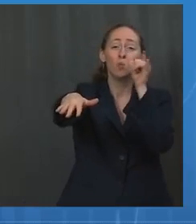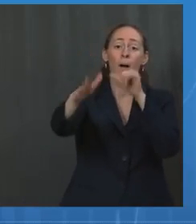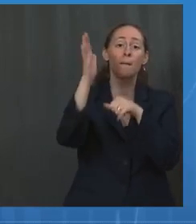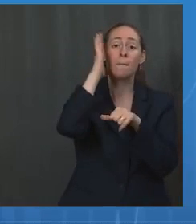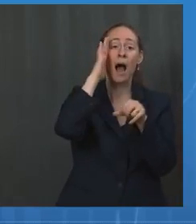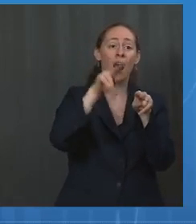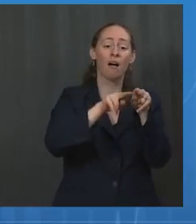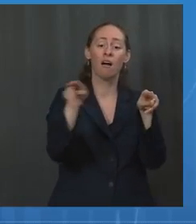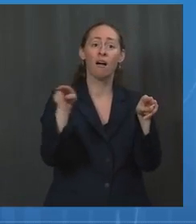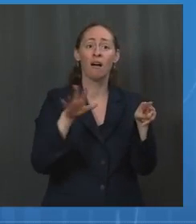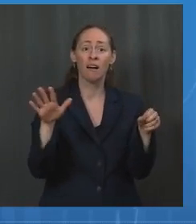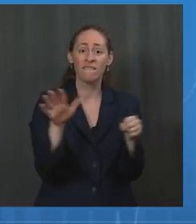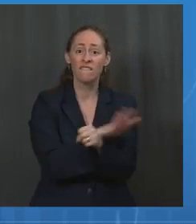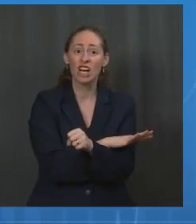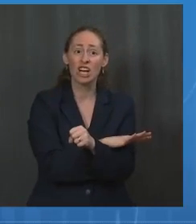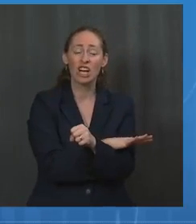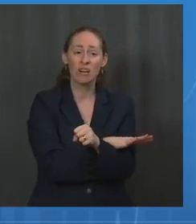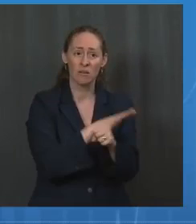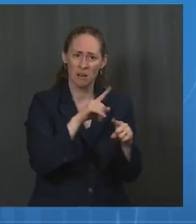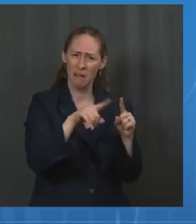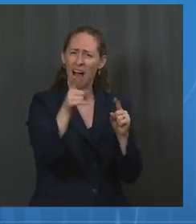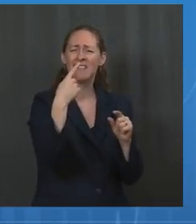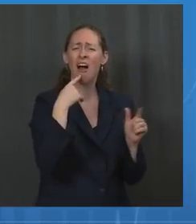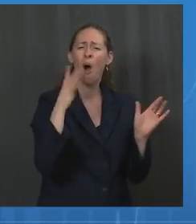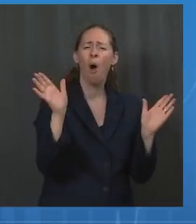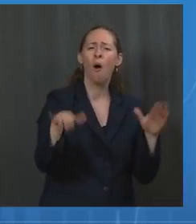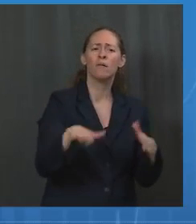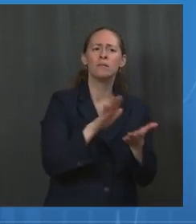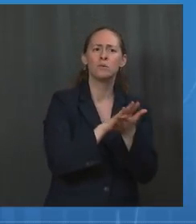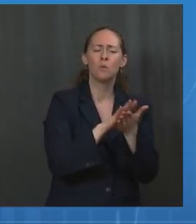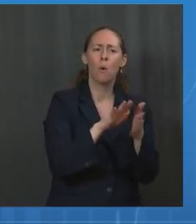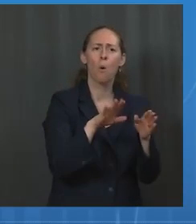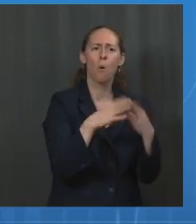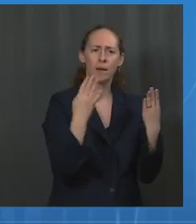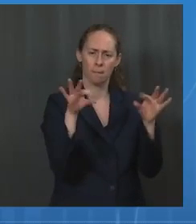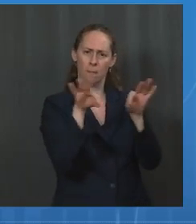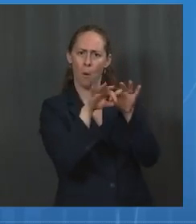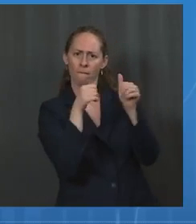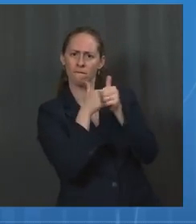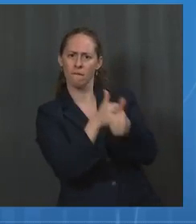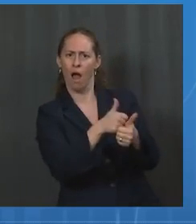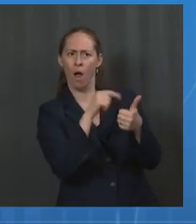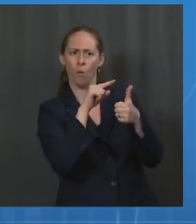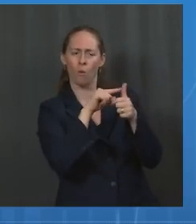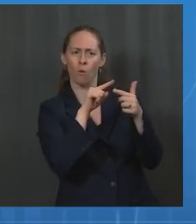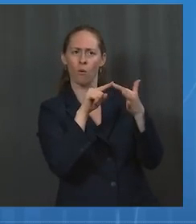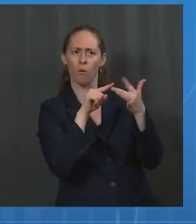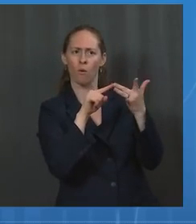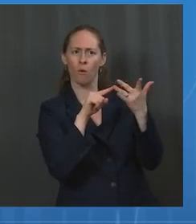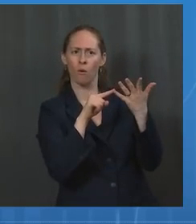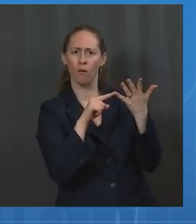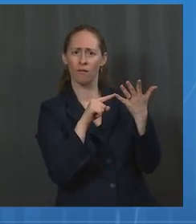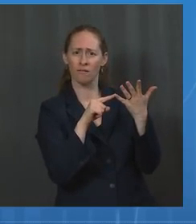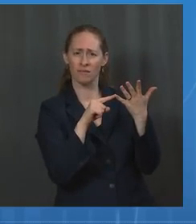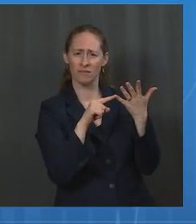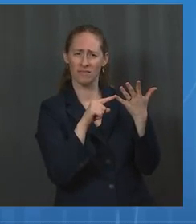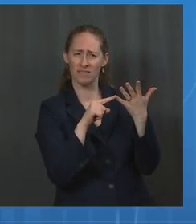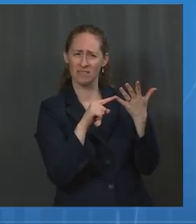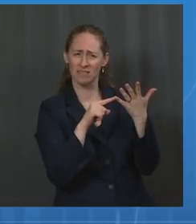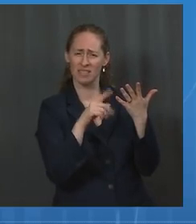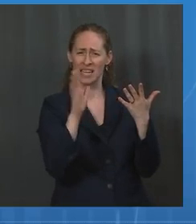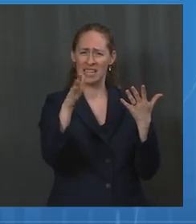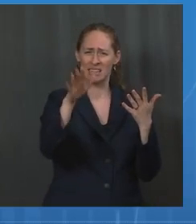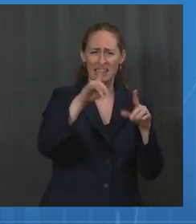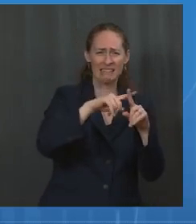said schools can reopen safely if they follow the layered prevention strategies outlined by the CDC. But yesterday in his podcast,